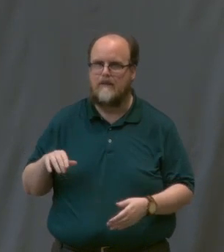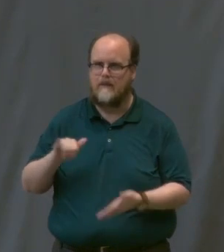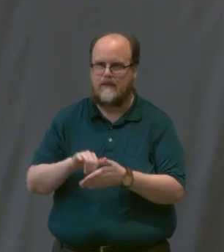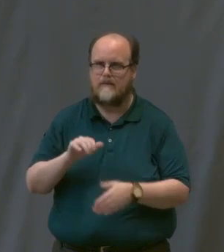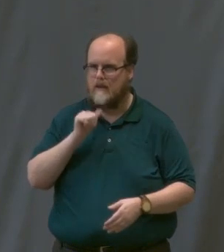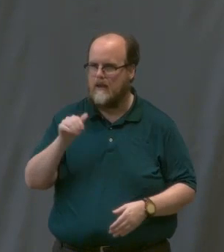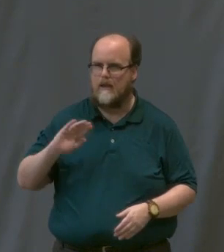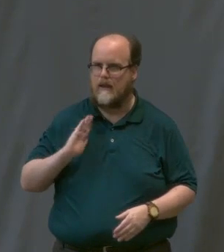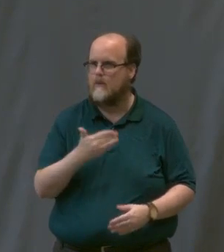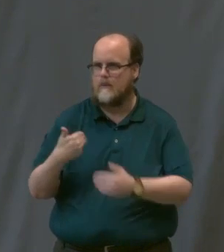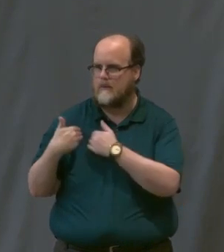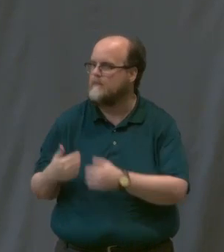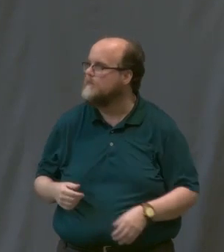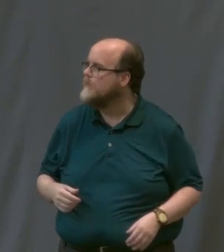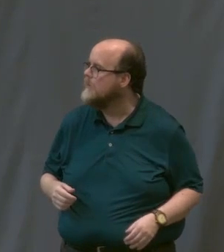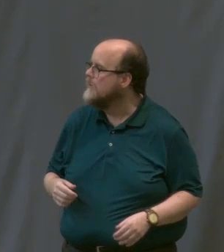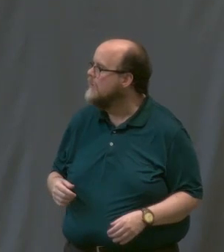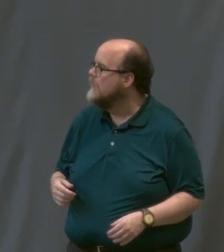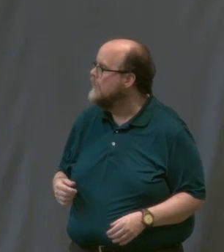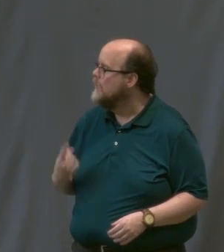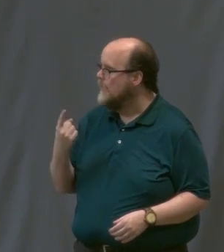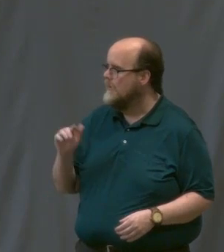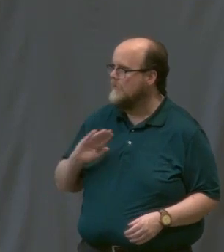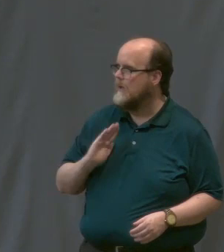decision. We're actually one of our